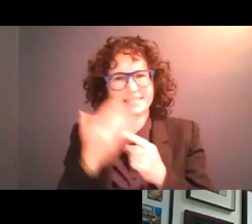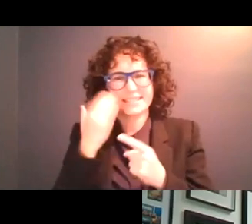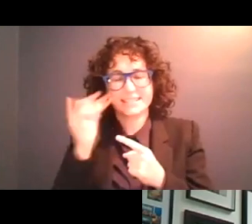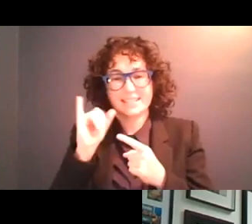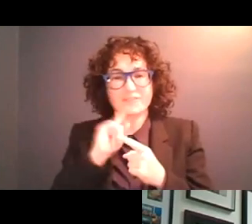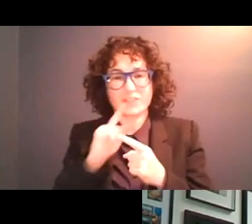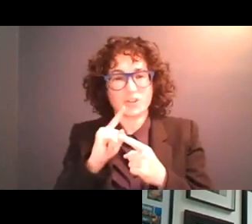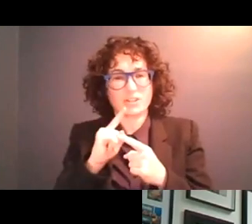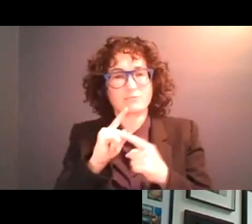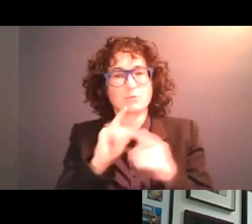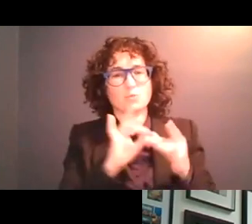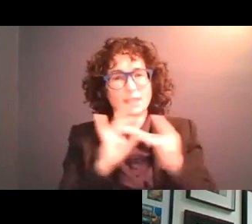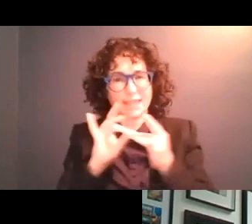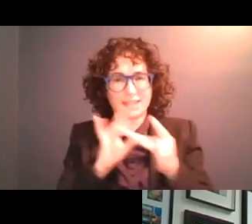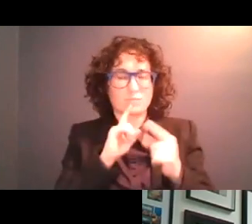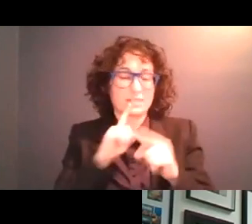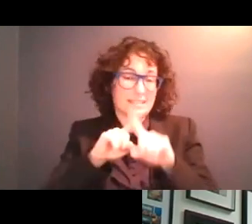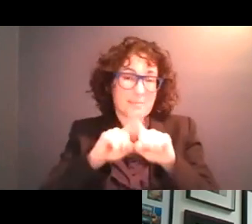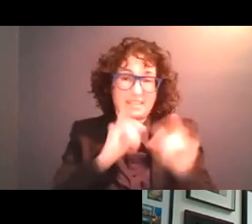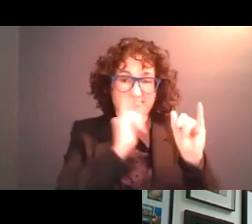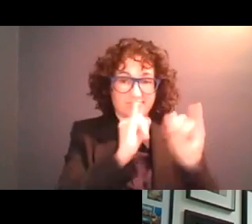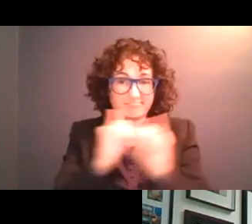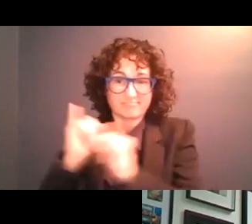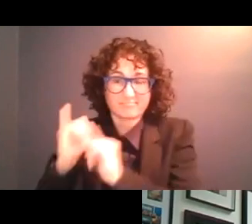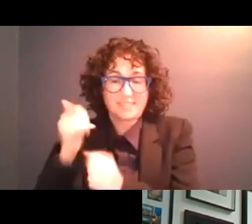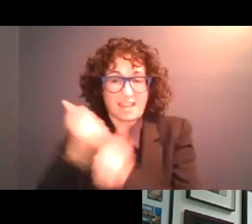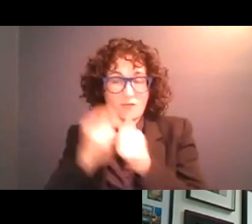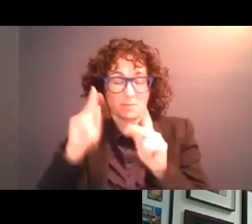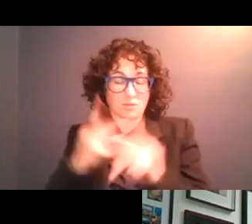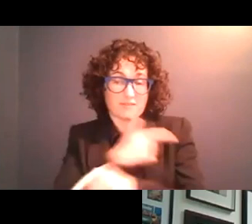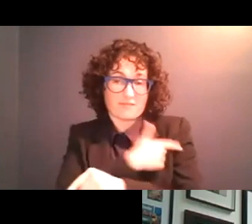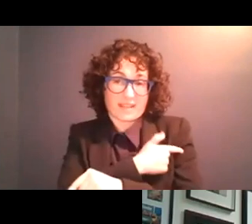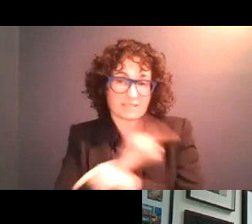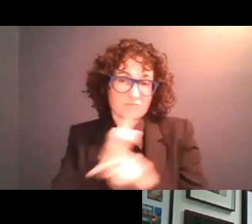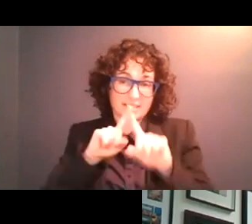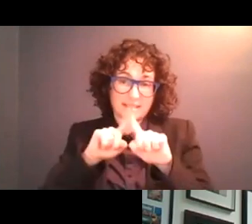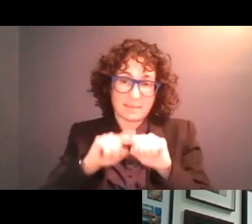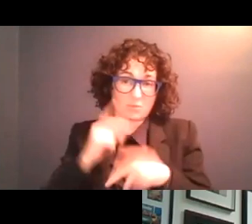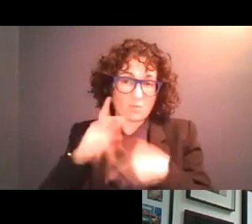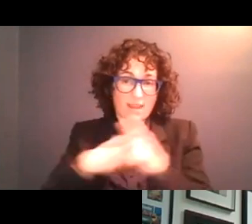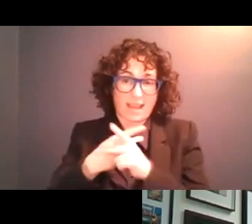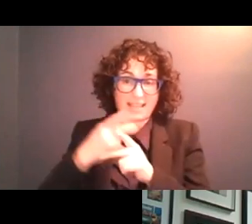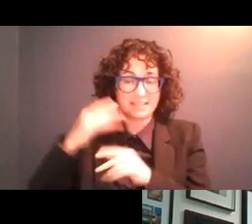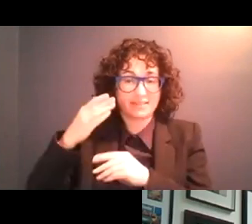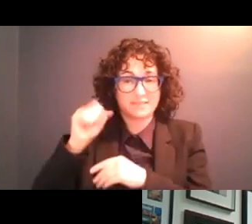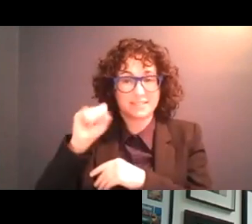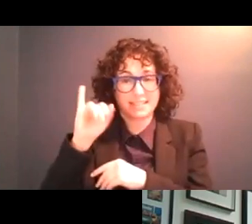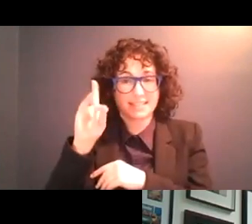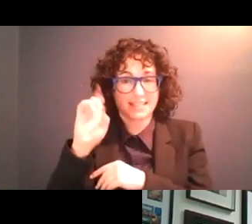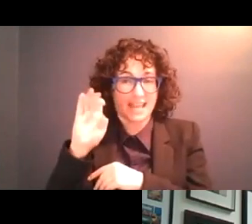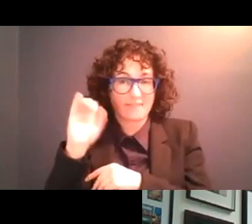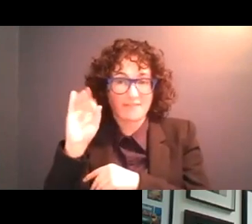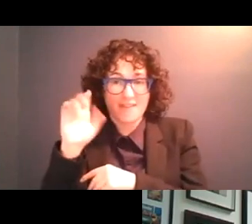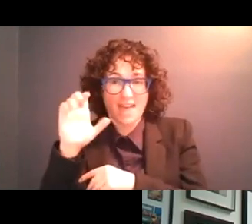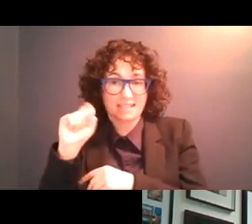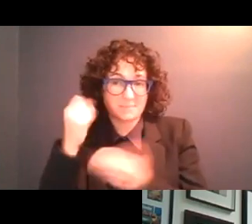very related individually to every person that gets the vaccine as what side effects that they might get, or not even any of